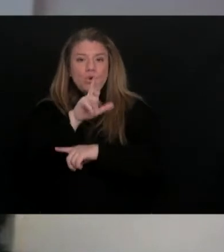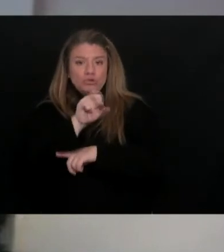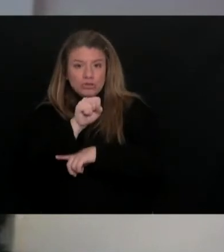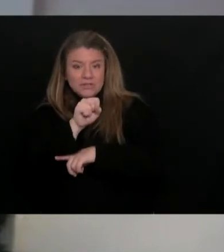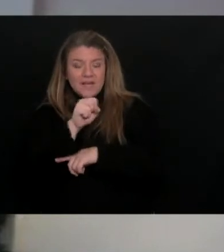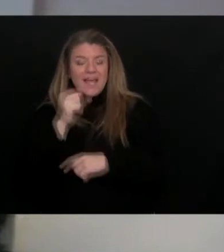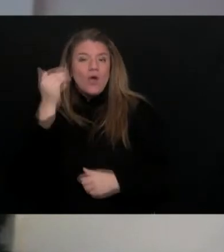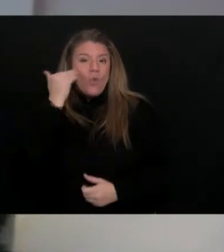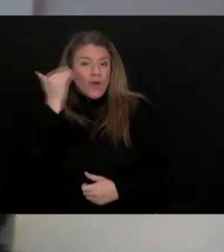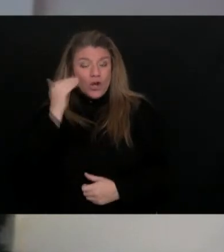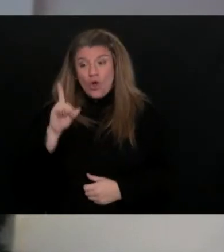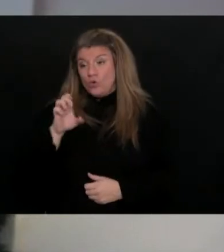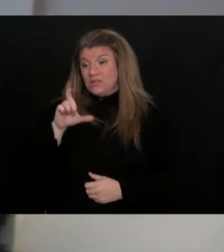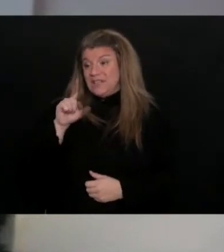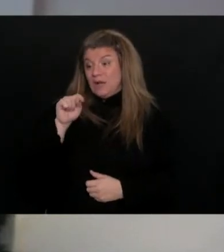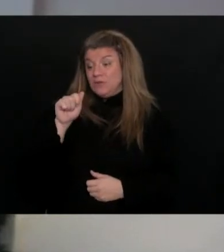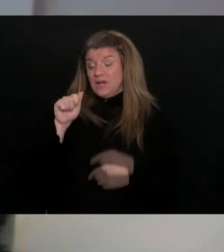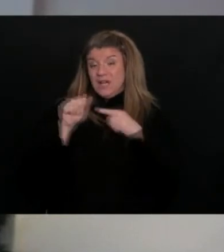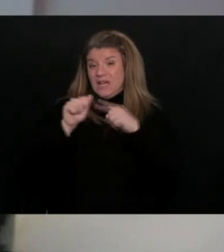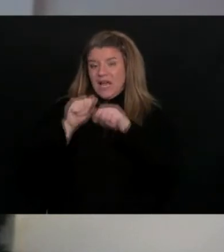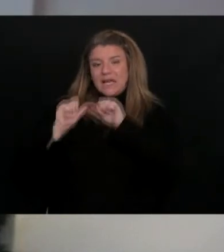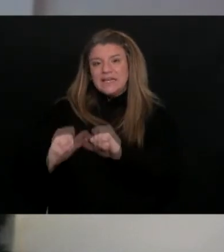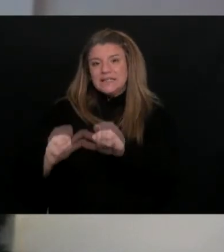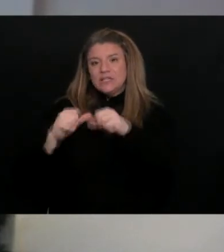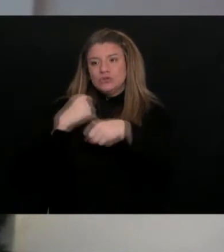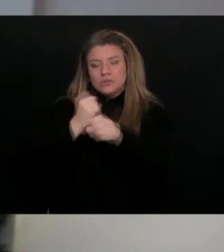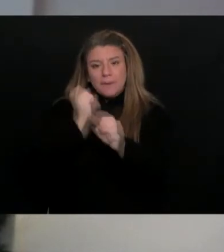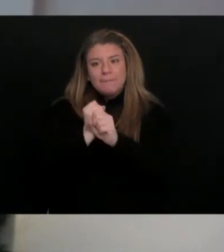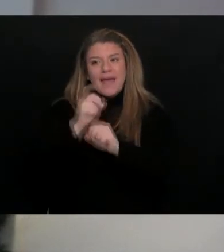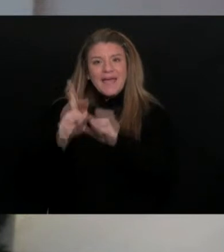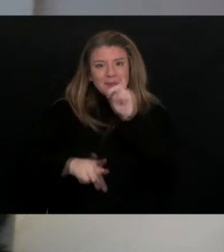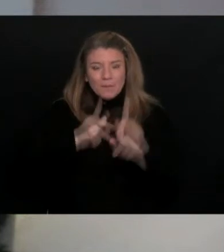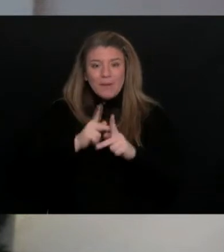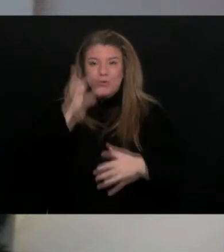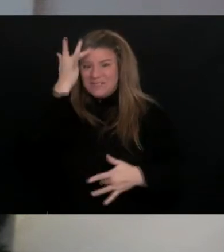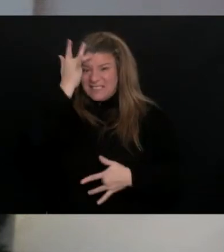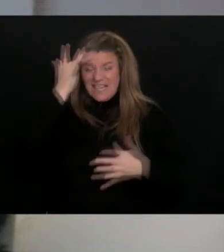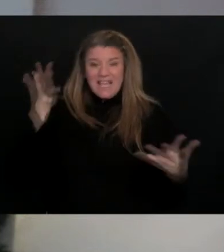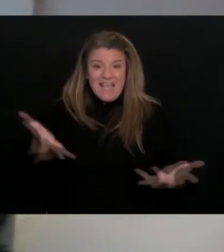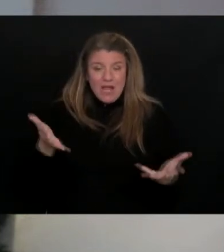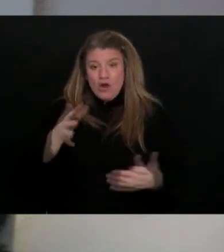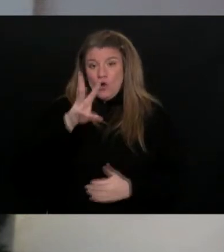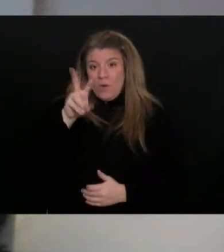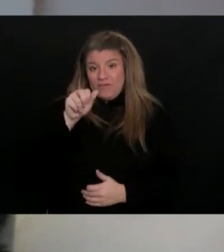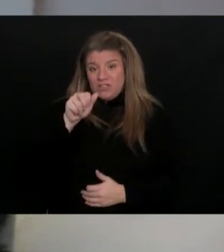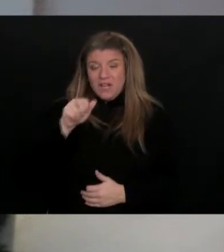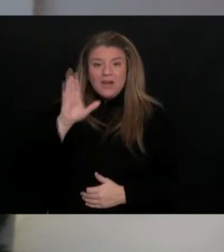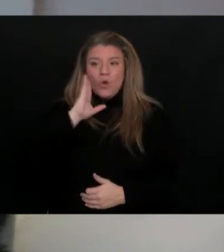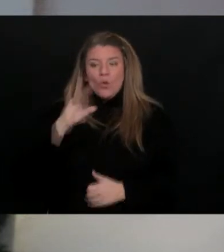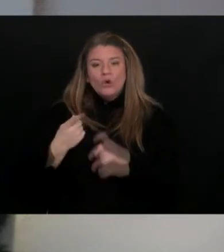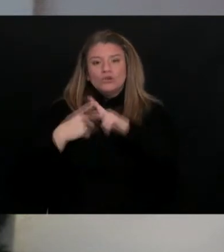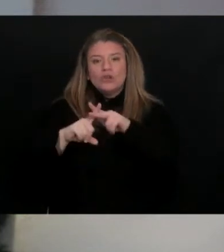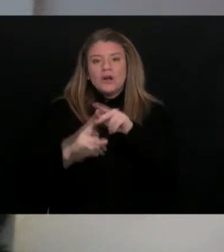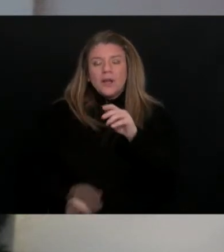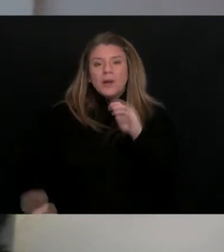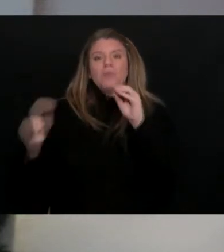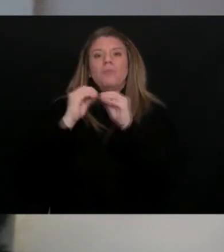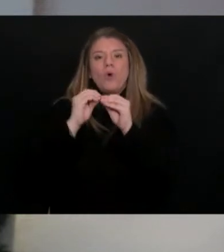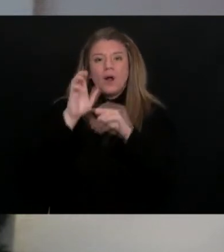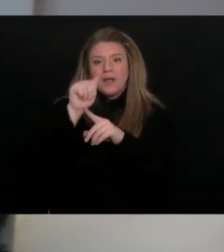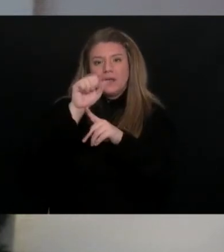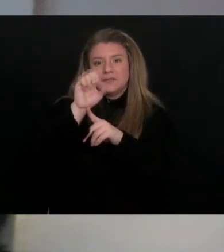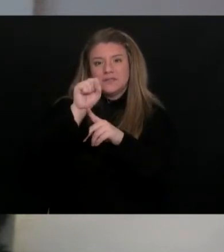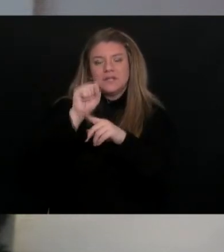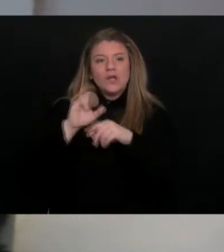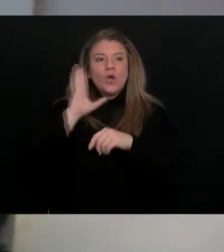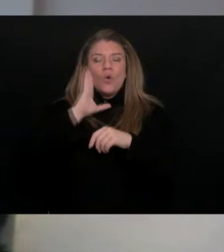that the Delta variant continues to make people sick here in West Virginia, and it's starting to lead to more cases. It's starting